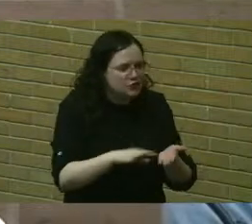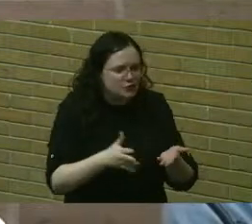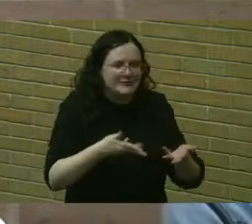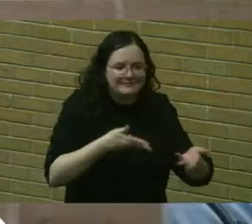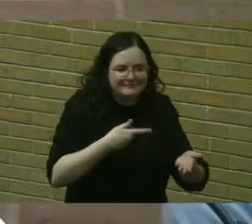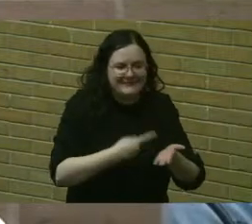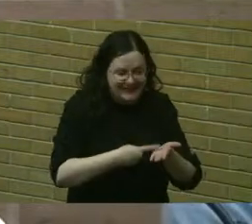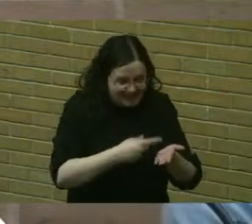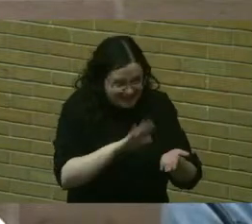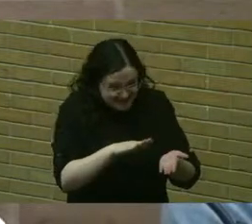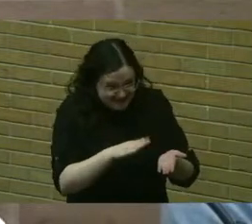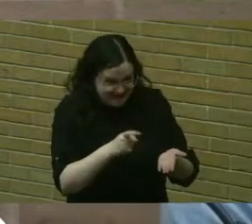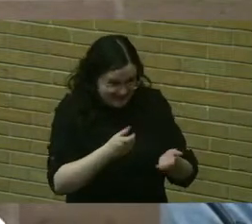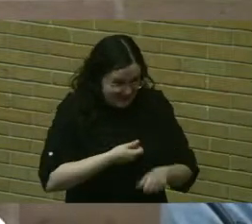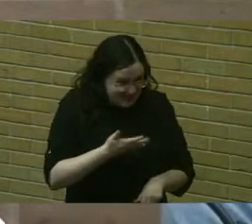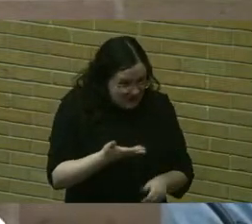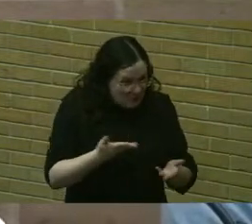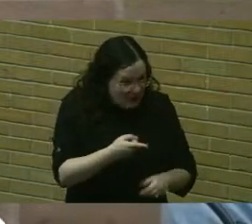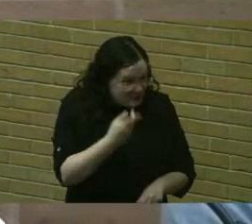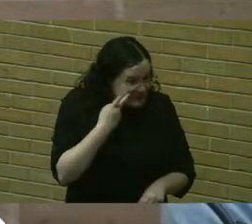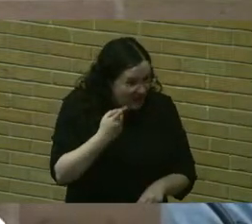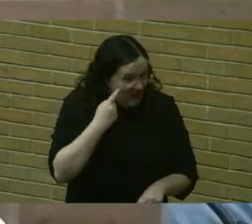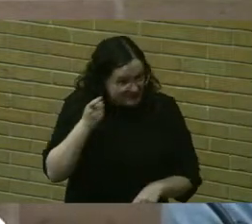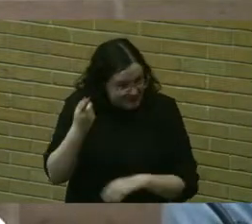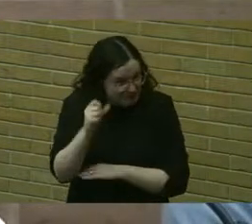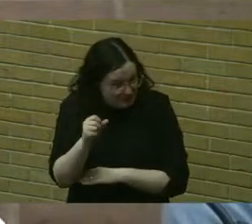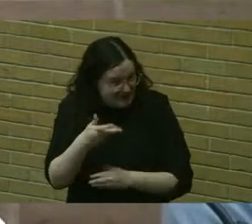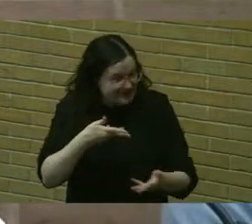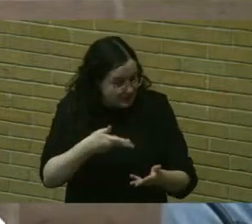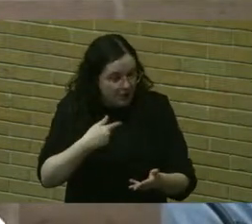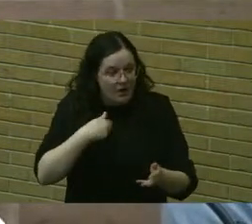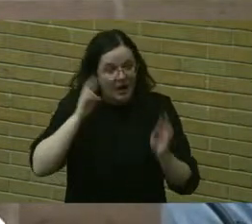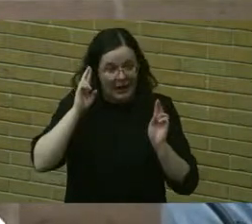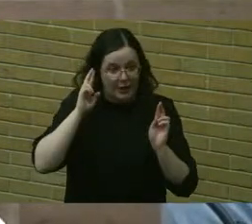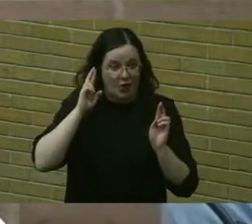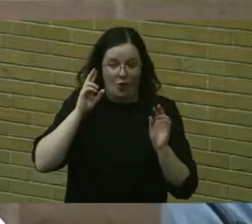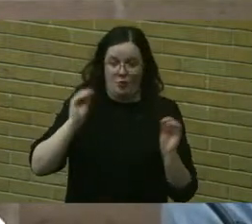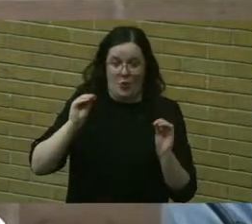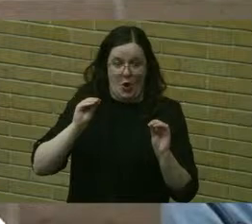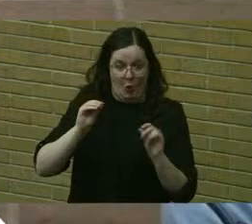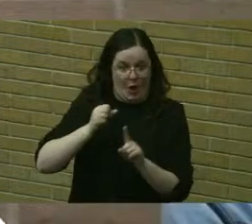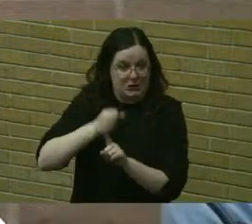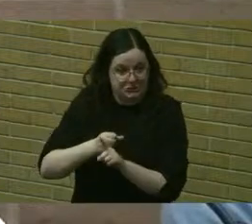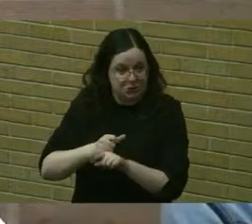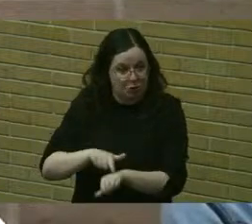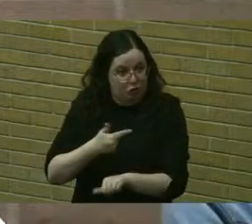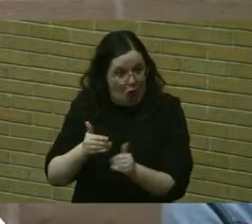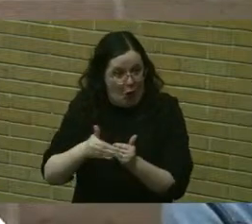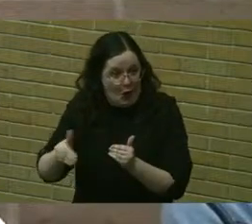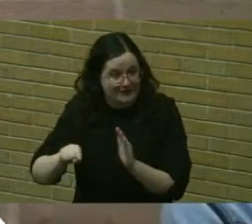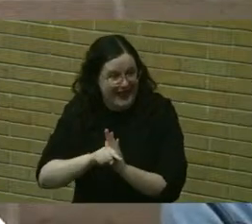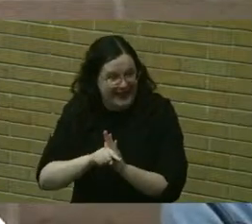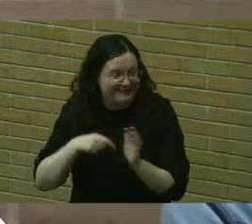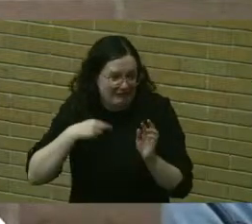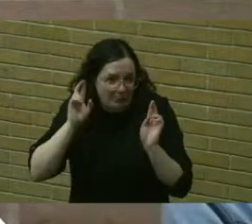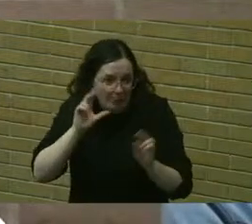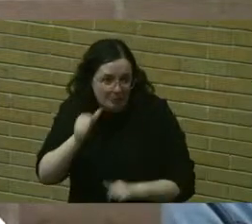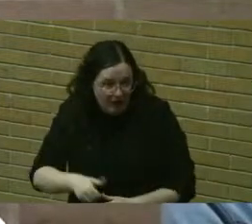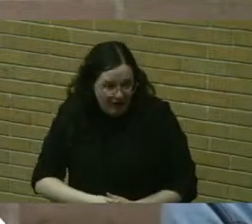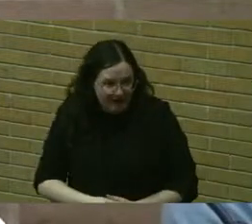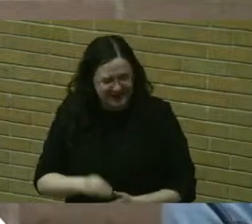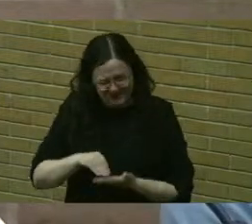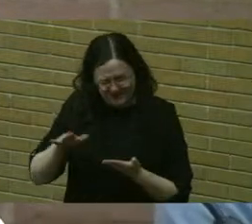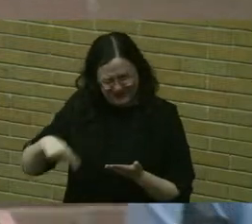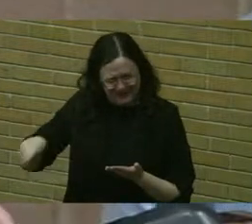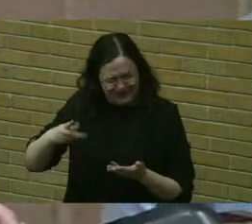I just hope that this type of instance does not have any negative long-term effects. Our students already have so much to deal with on a daily